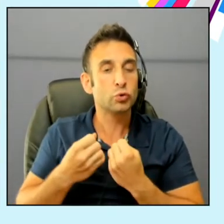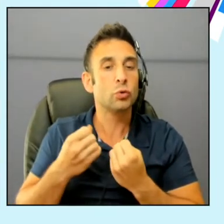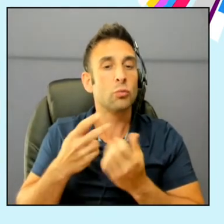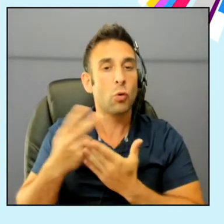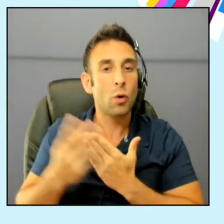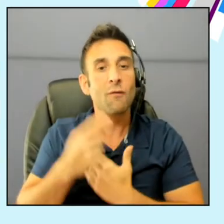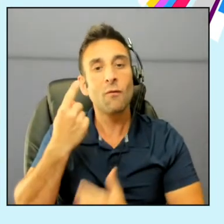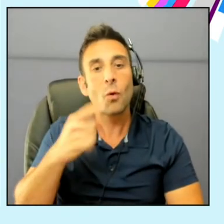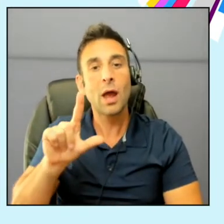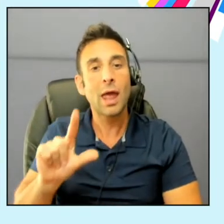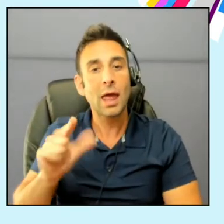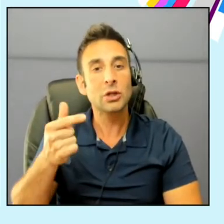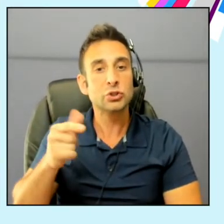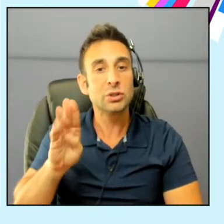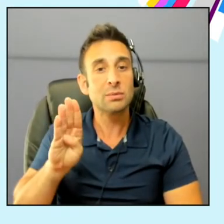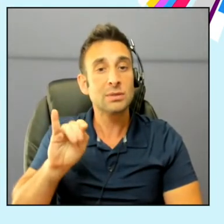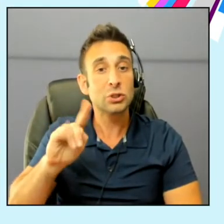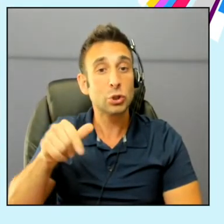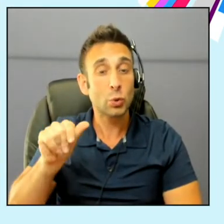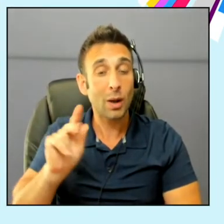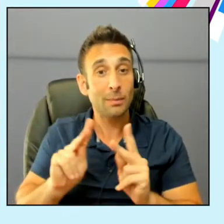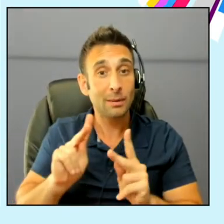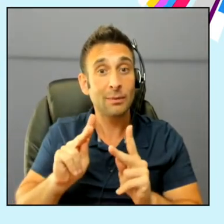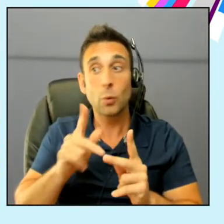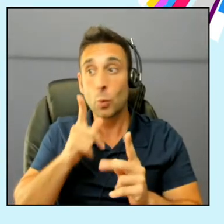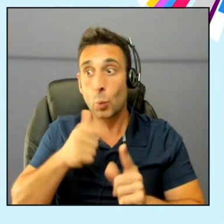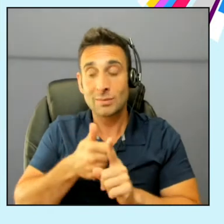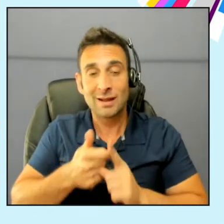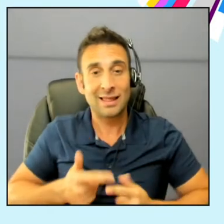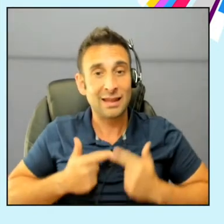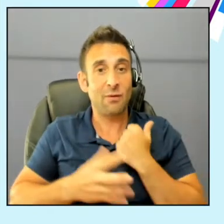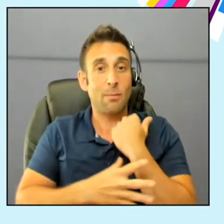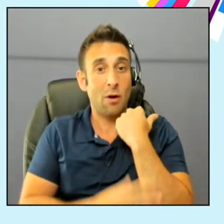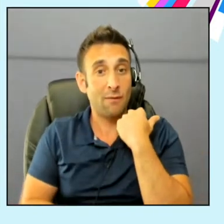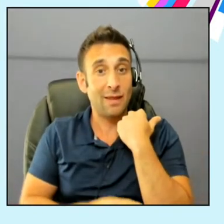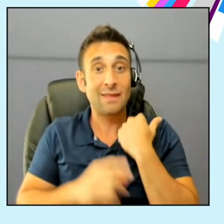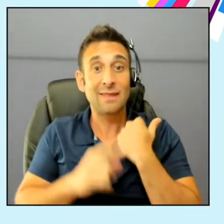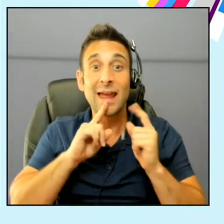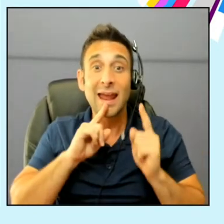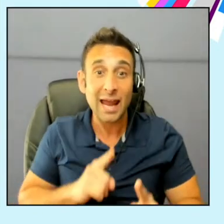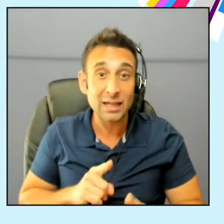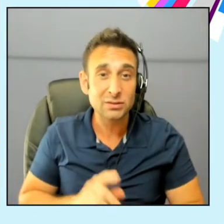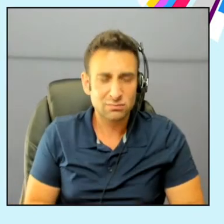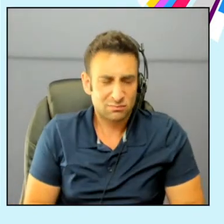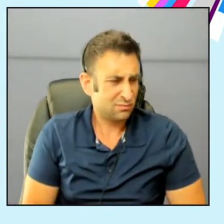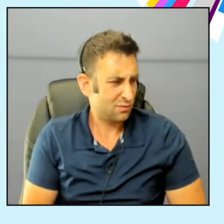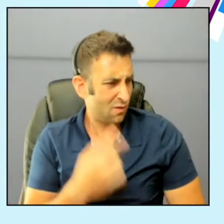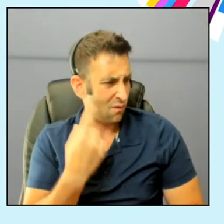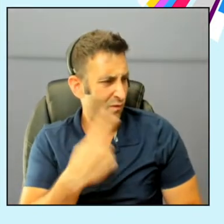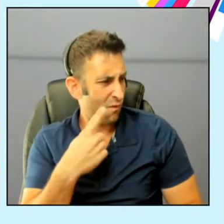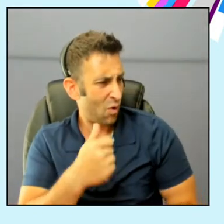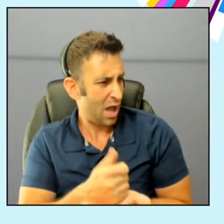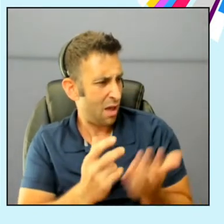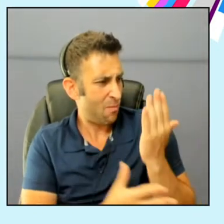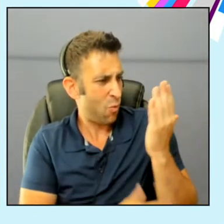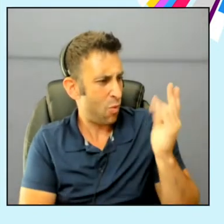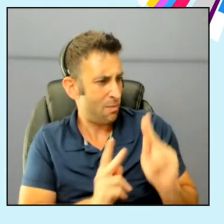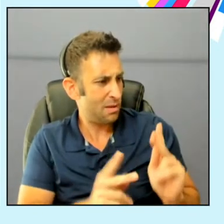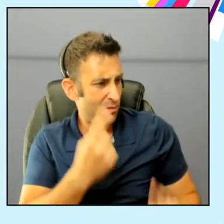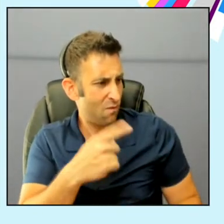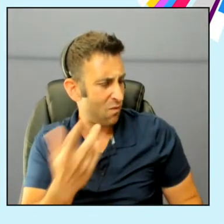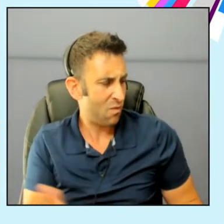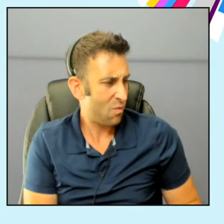living in poverty? Guess what the answer was? The answer was, sadly, why should we help poor people and poor members of our